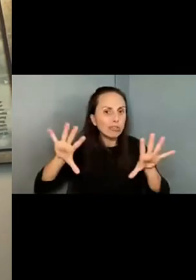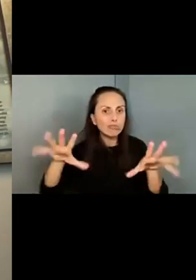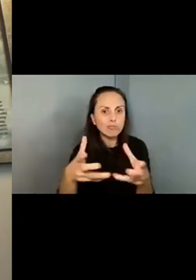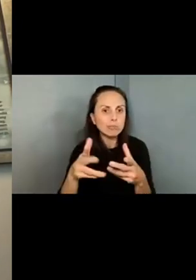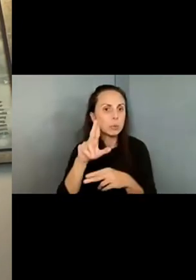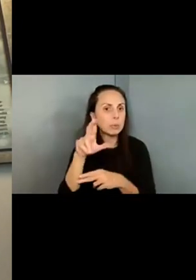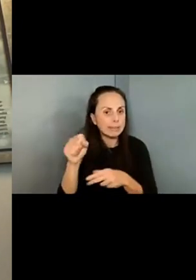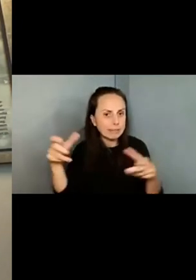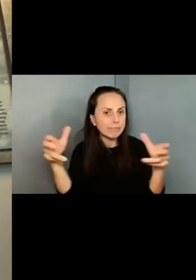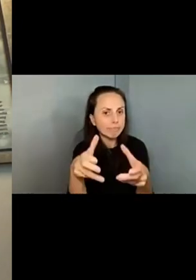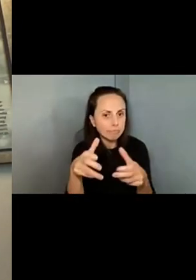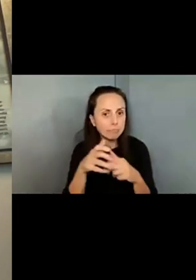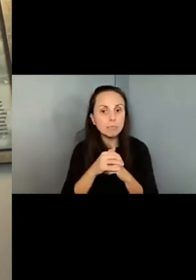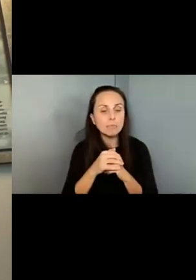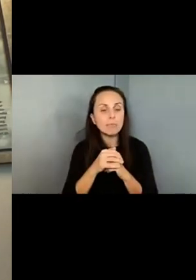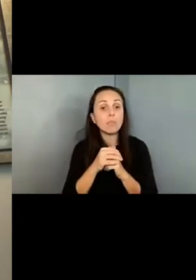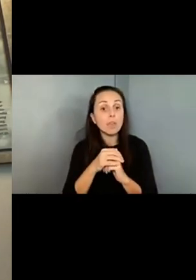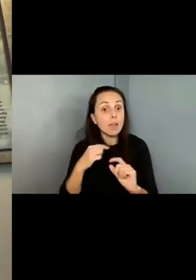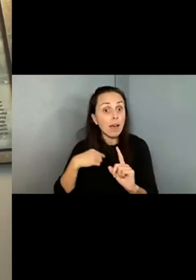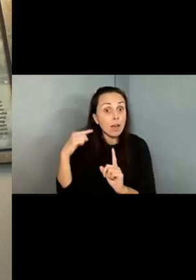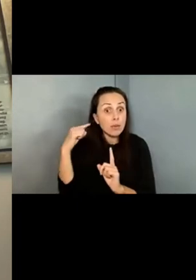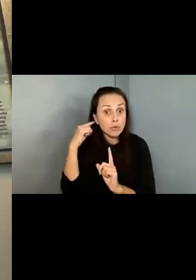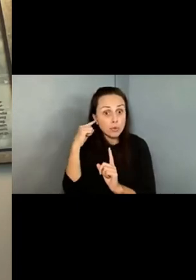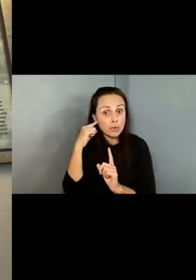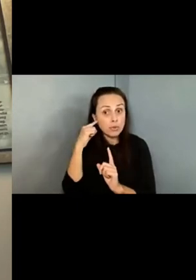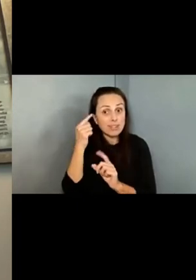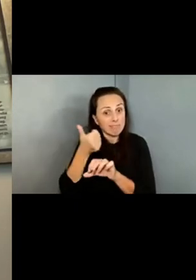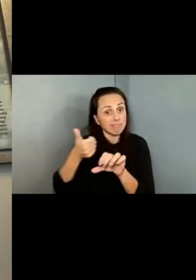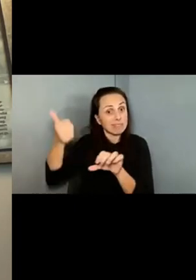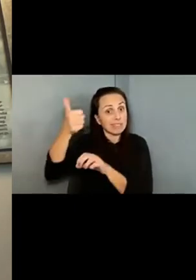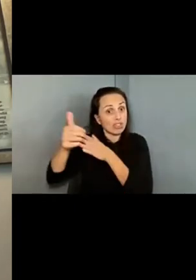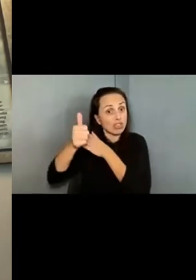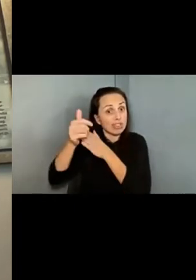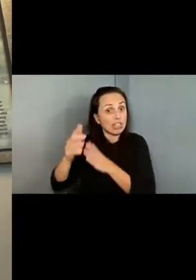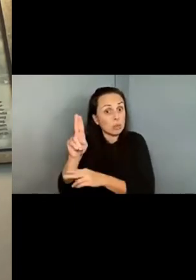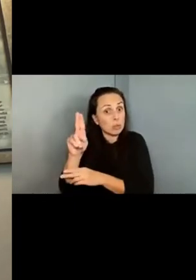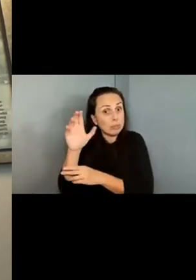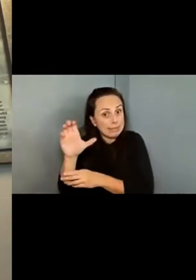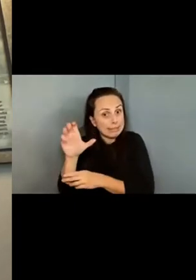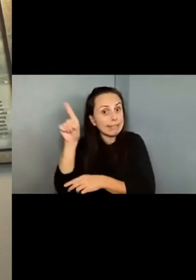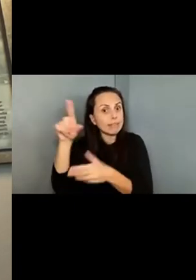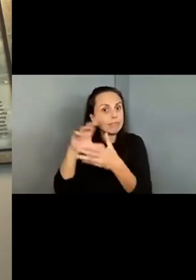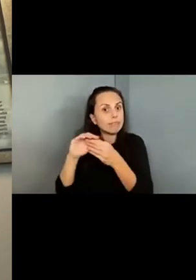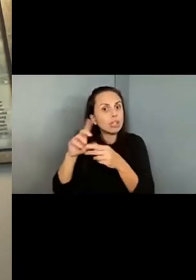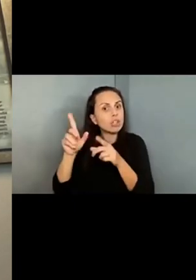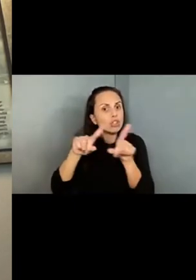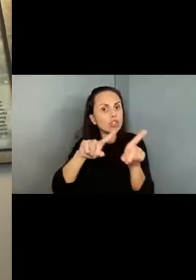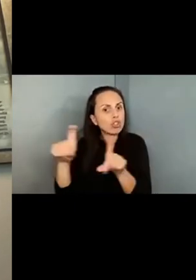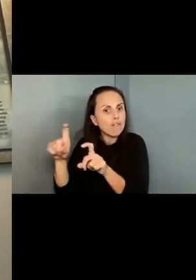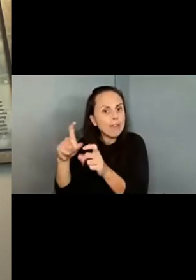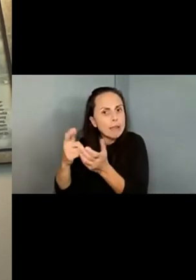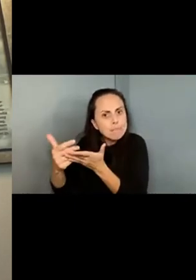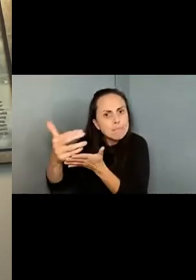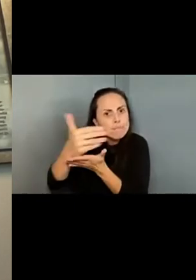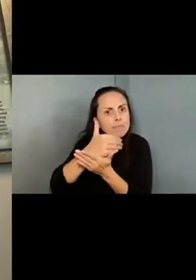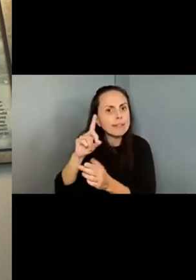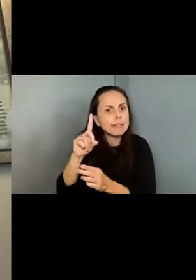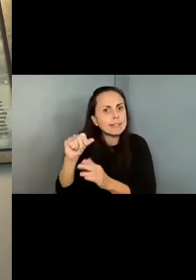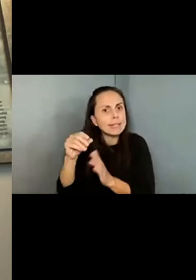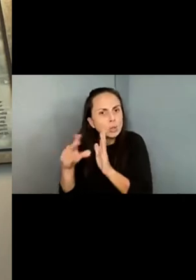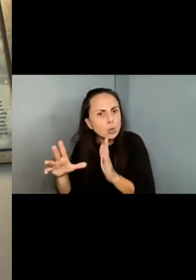UBC, and I heard senior leadership at UBC talking about survey data from disabled